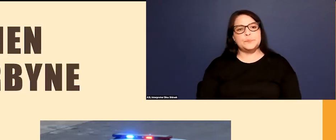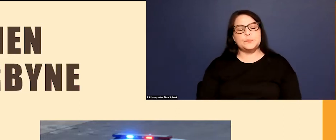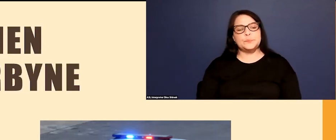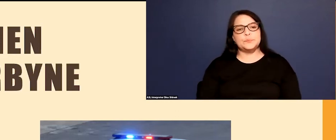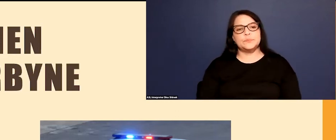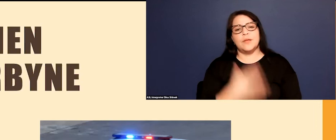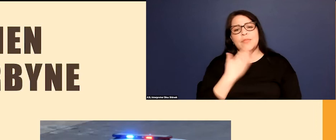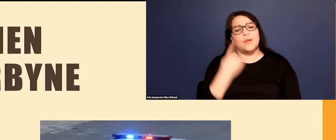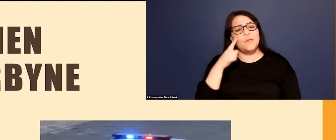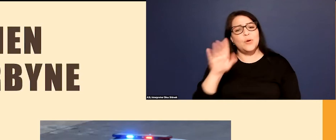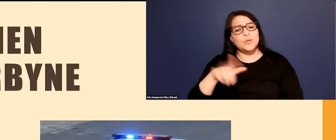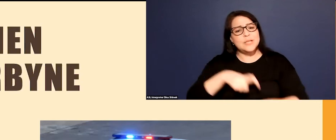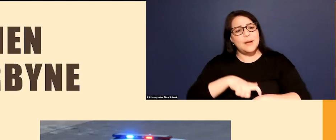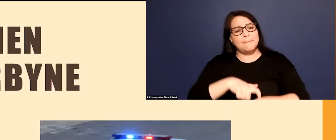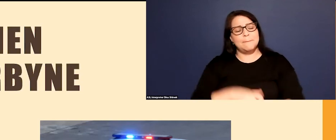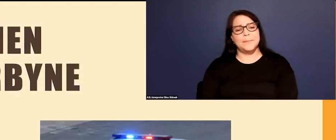Thank you for your time.